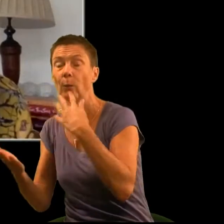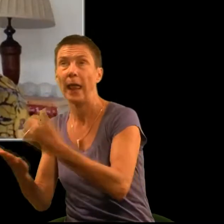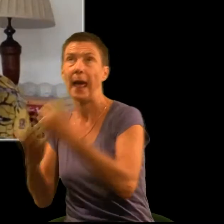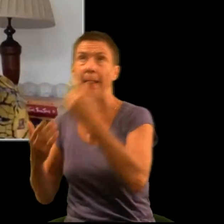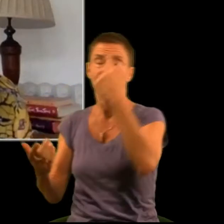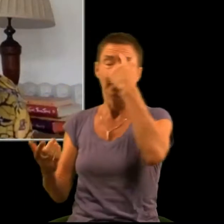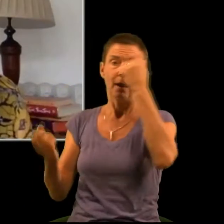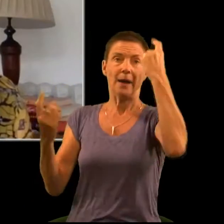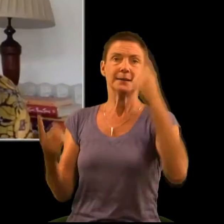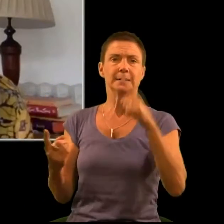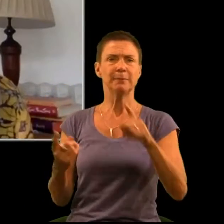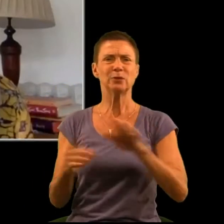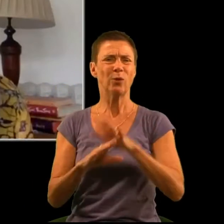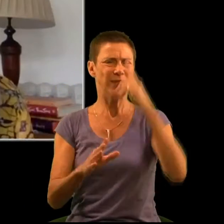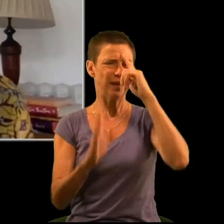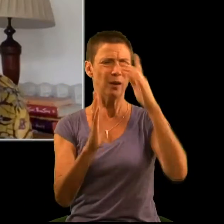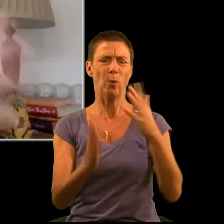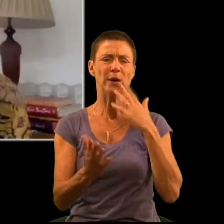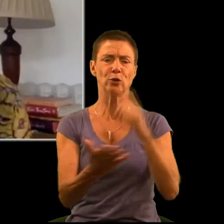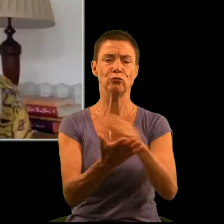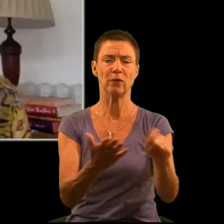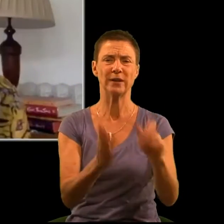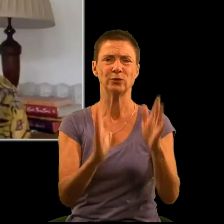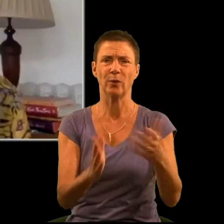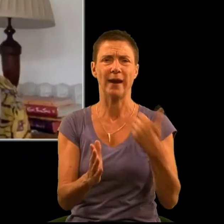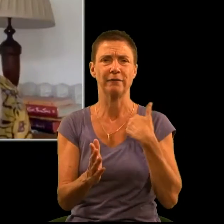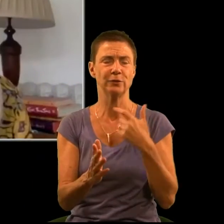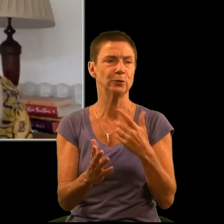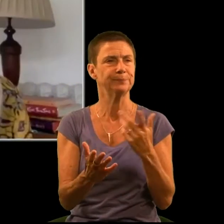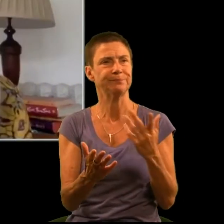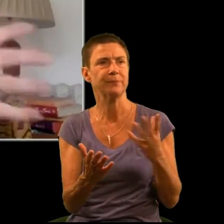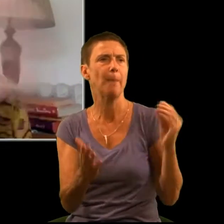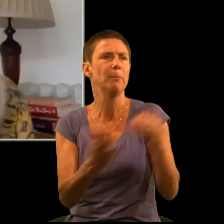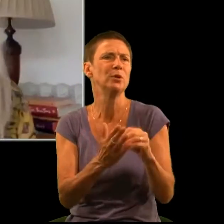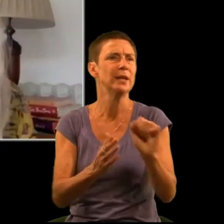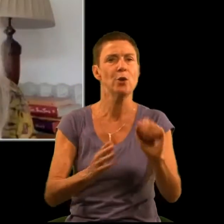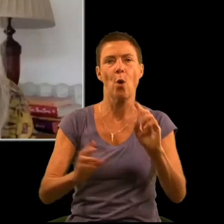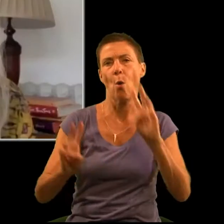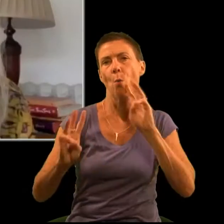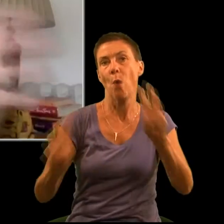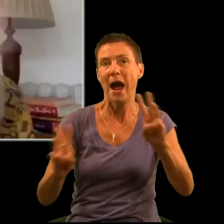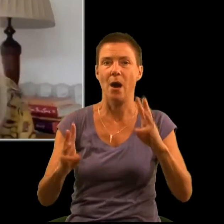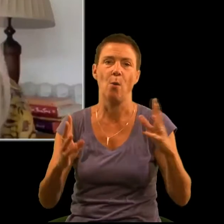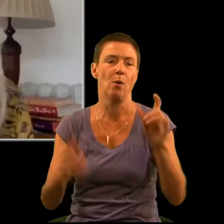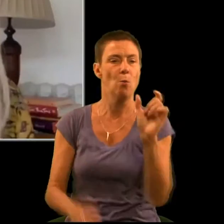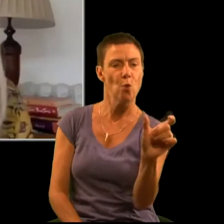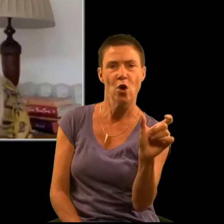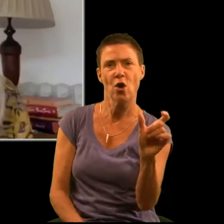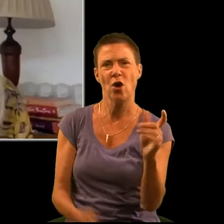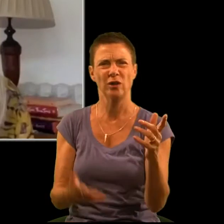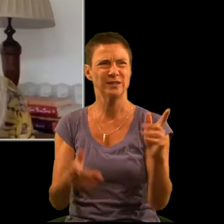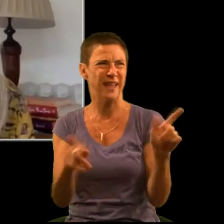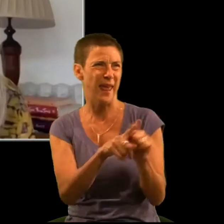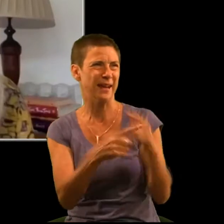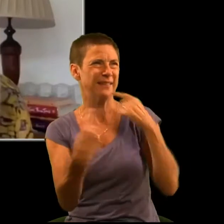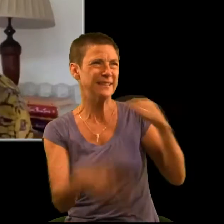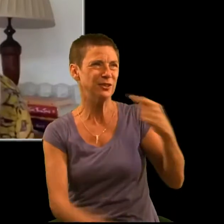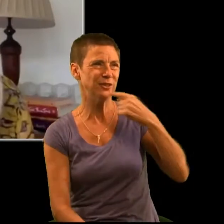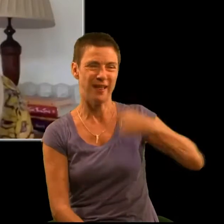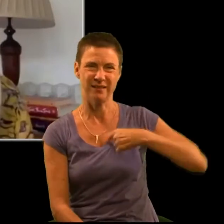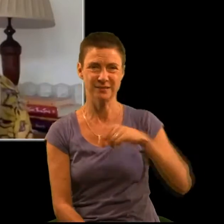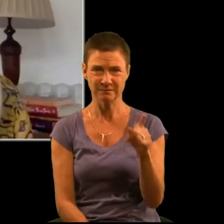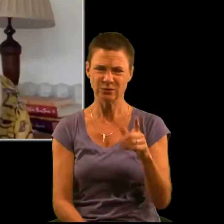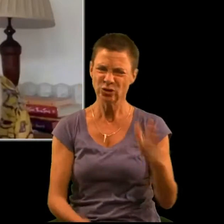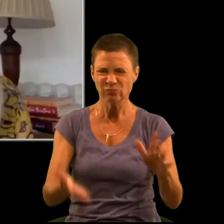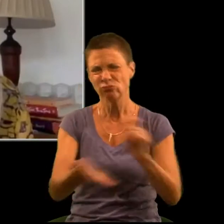be like an essay that you do for school. You haven't got to put in your wow words. You haven't got to, this is just you having fun. Write